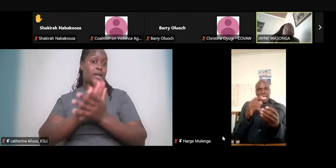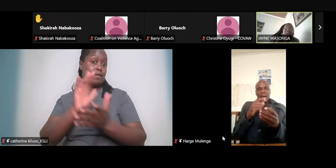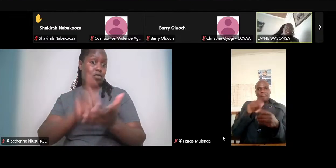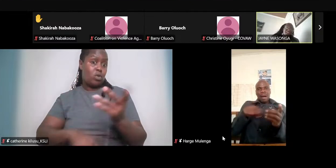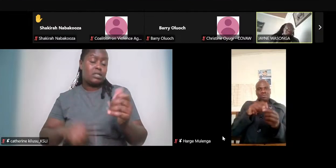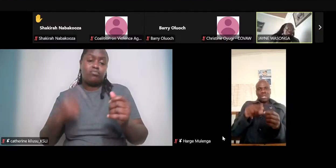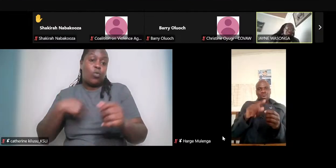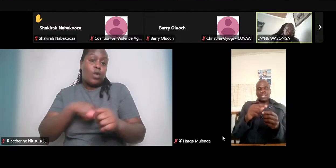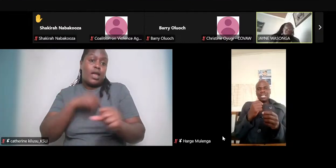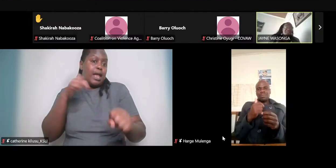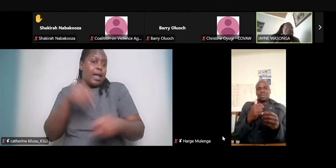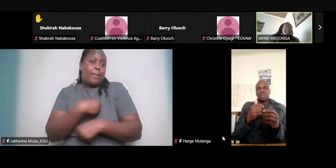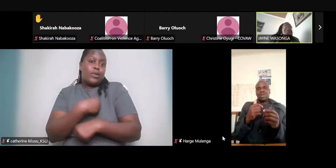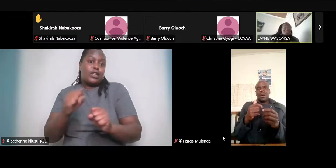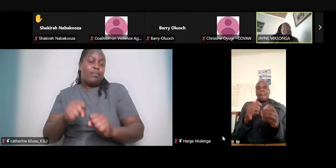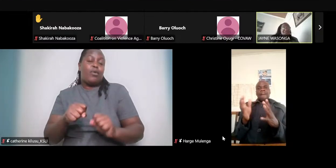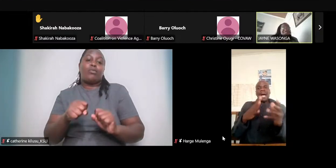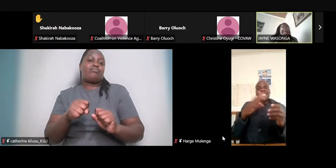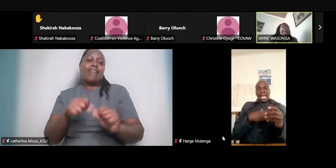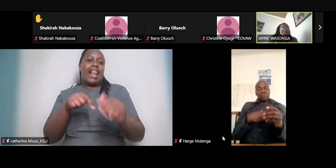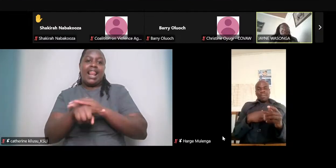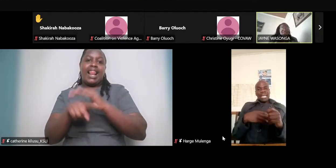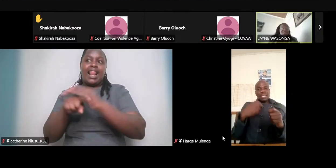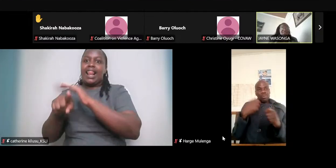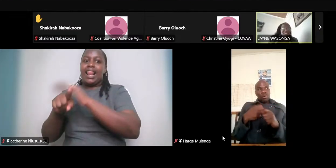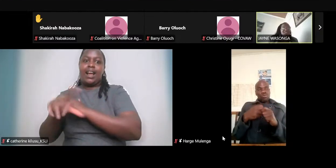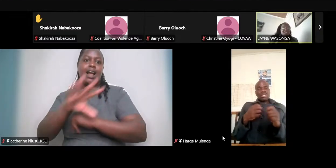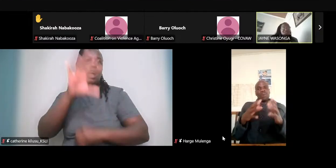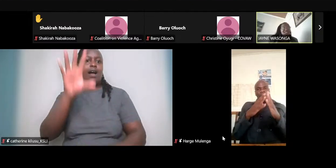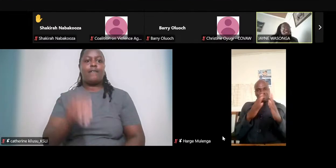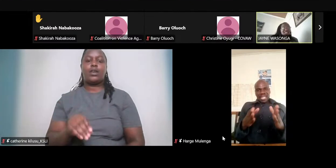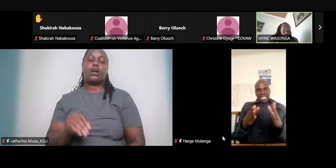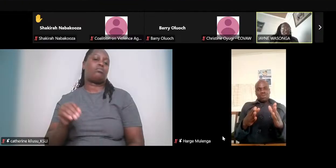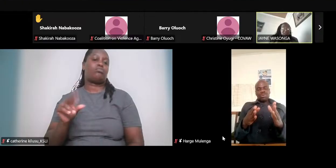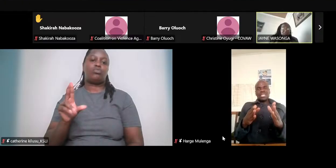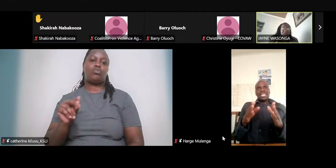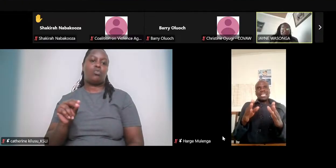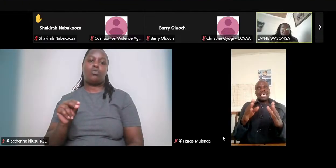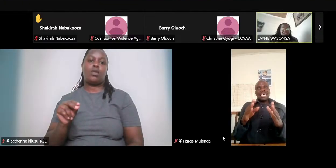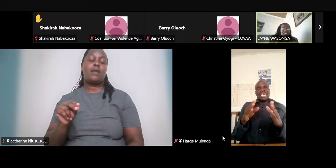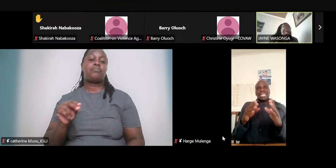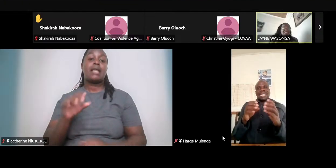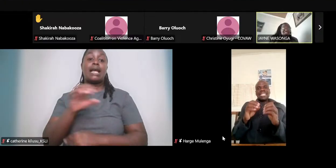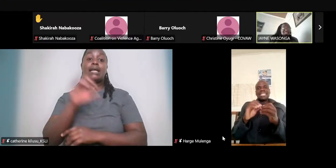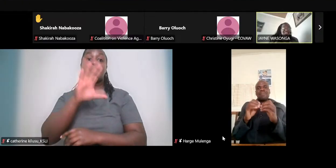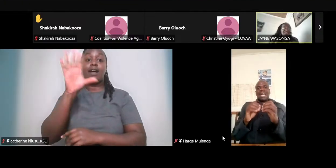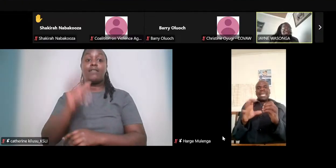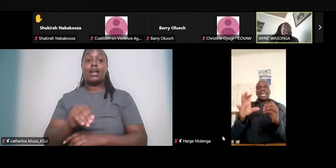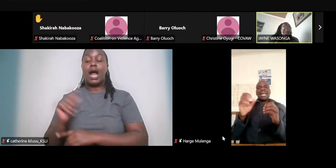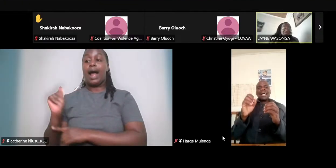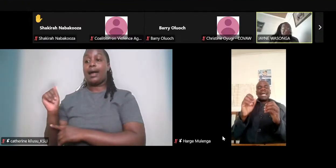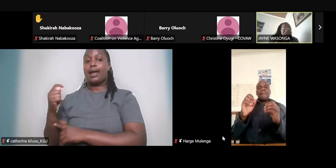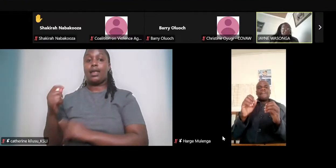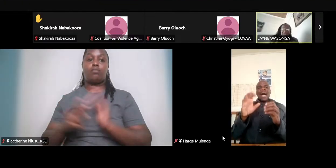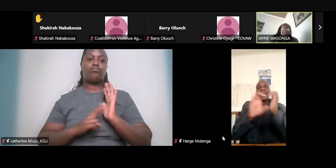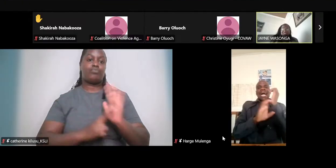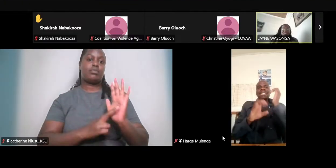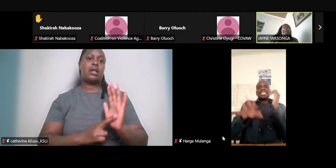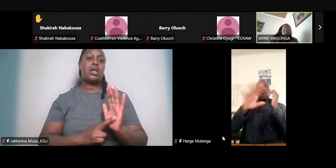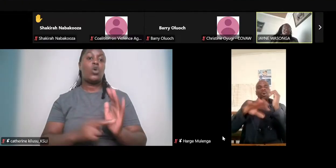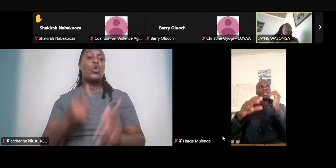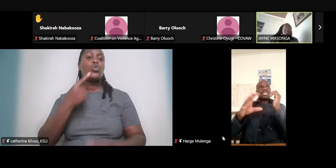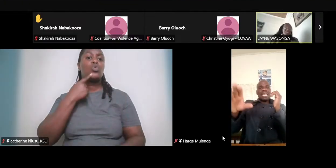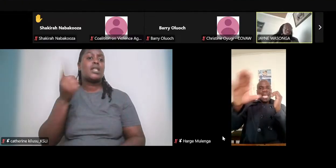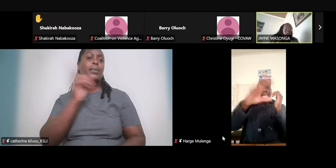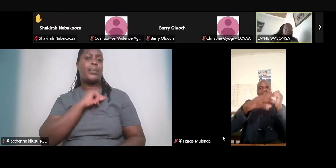whole of Africa, but East Africa, Kenya was represented. And like you say, most of the challenges are the same. So for that reason,